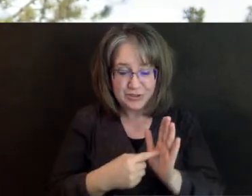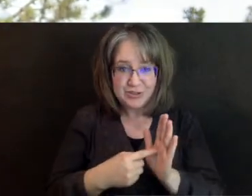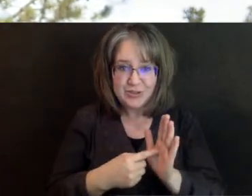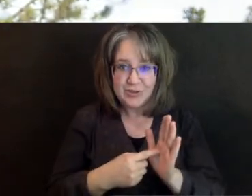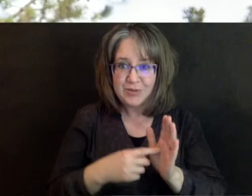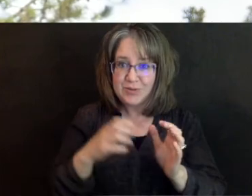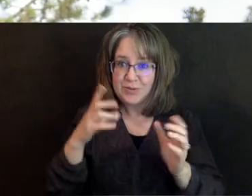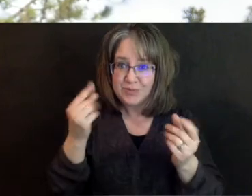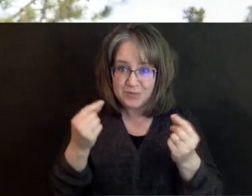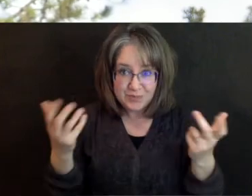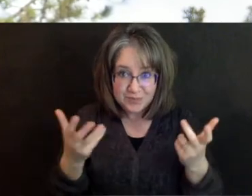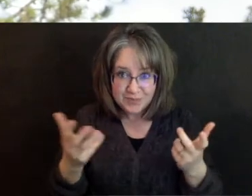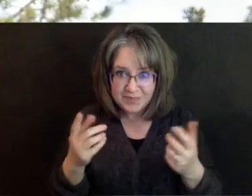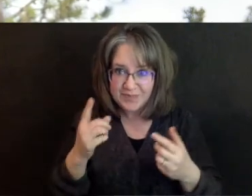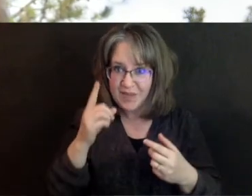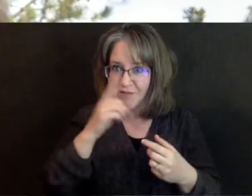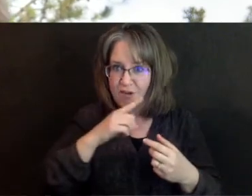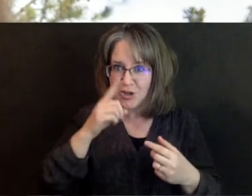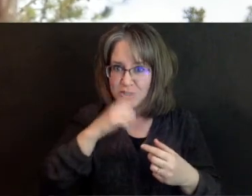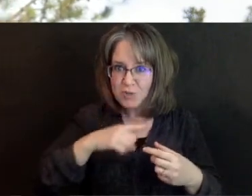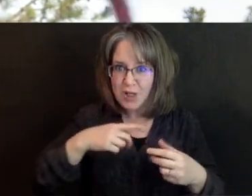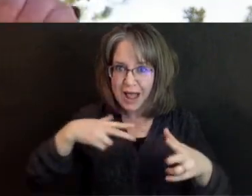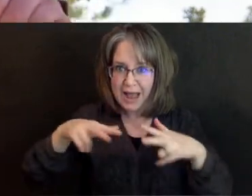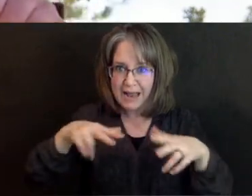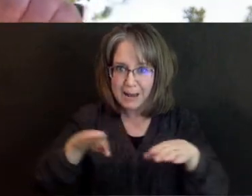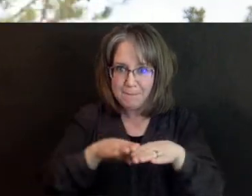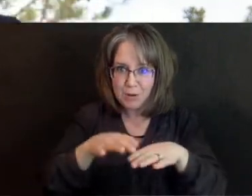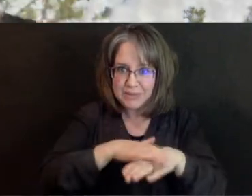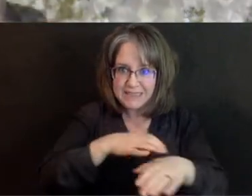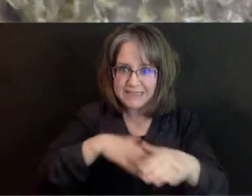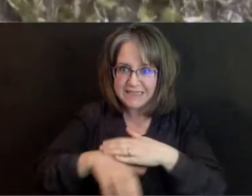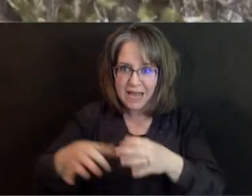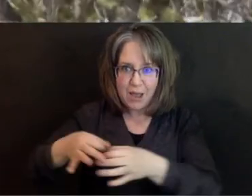boots, get your trekking poles, pack a snack, and let's go.